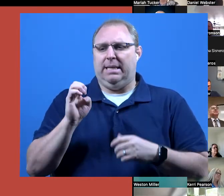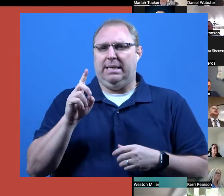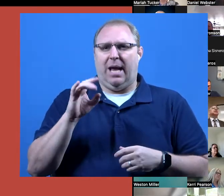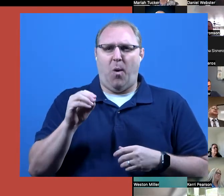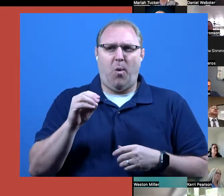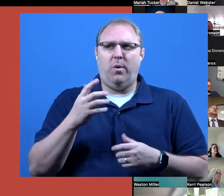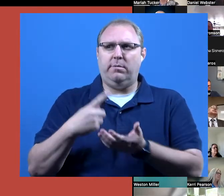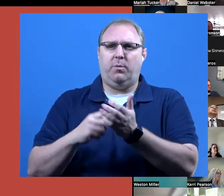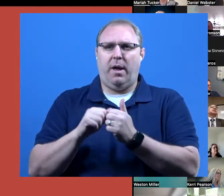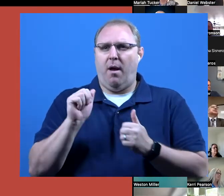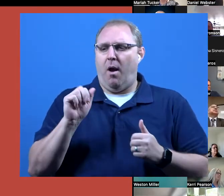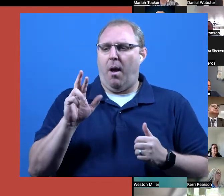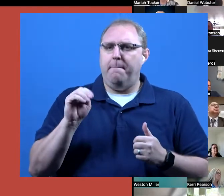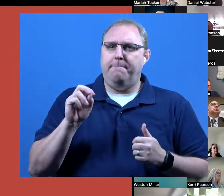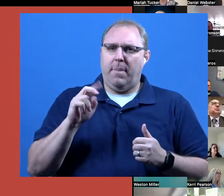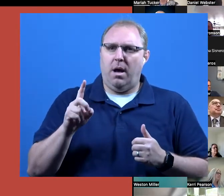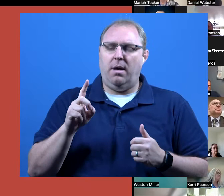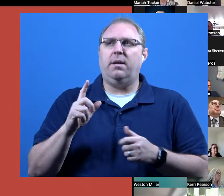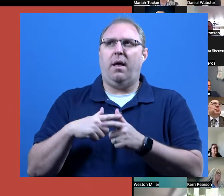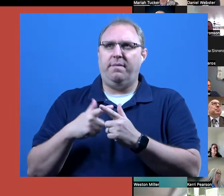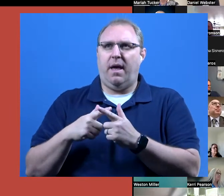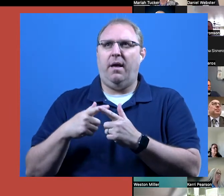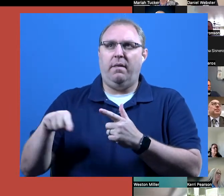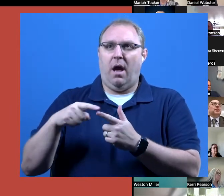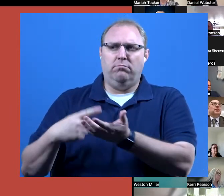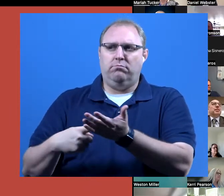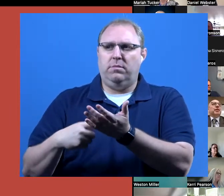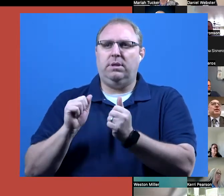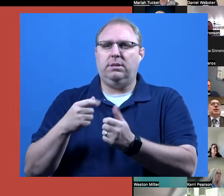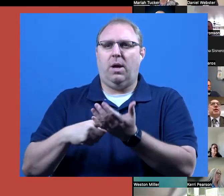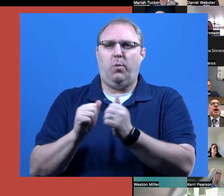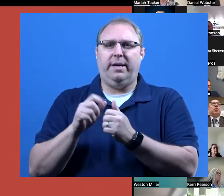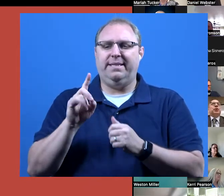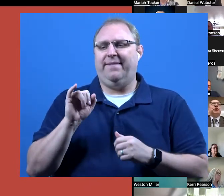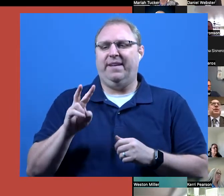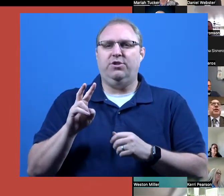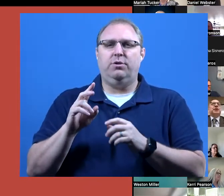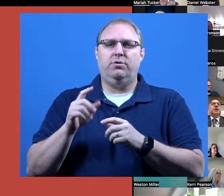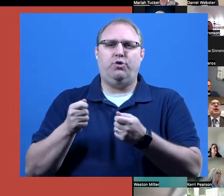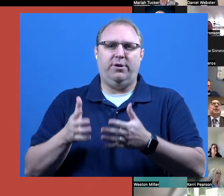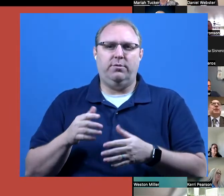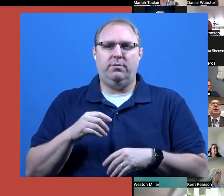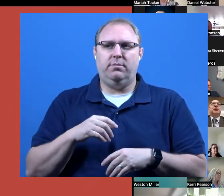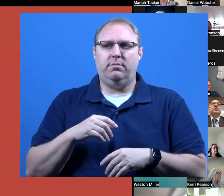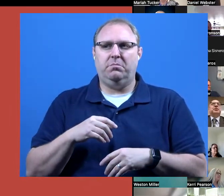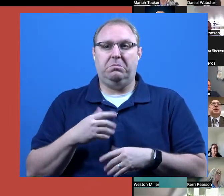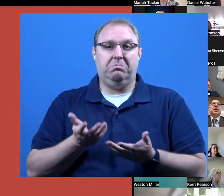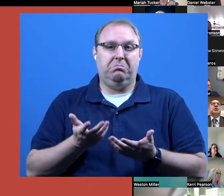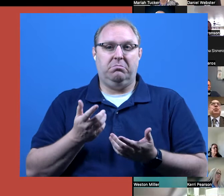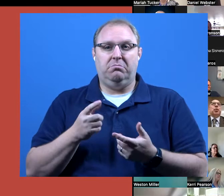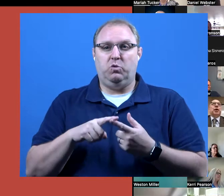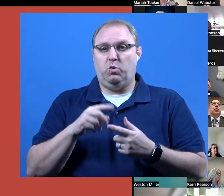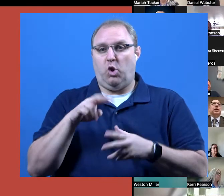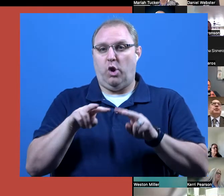division director in DGO, right? For a policy exception. I will say that is a topic that gets